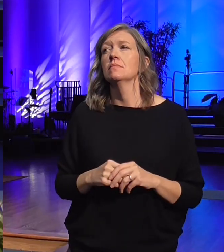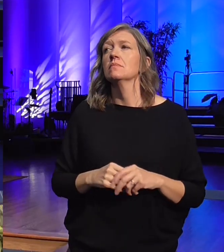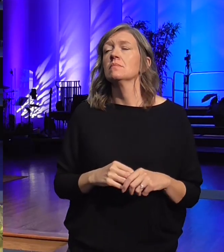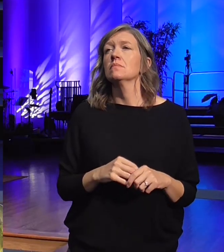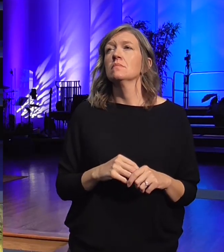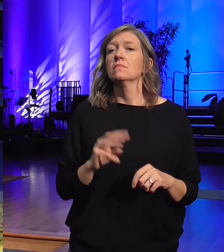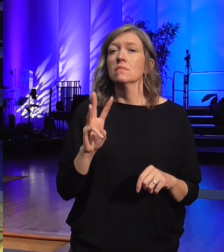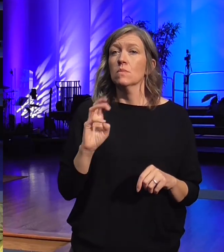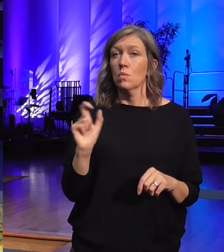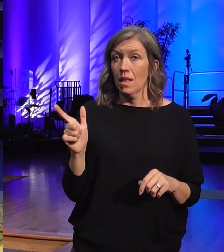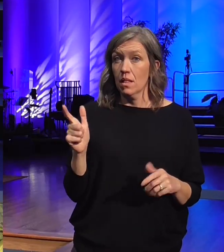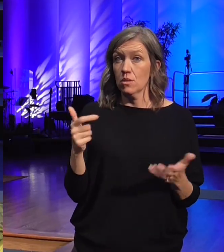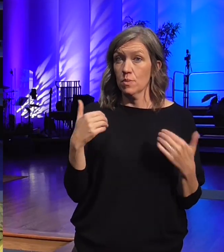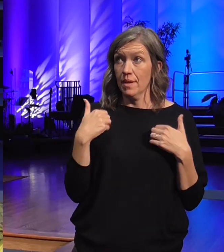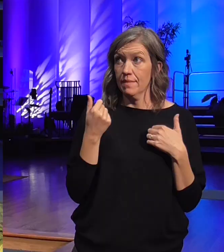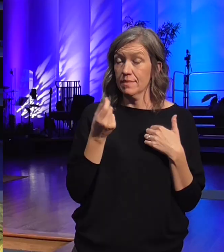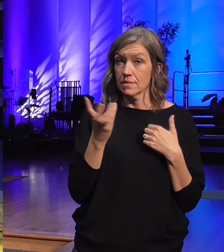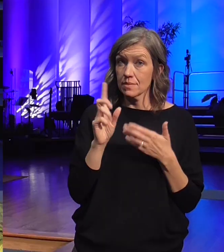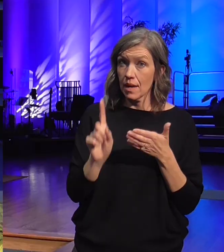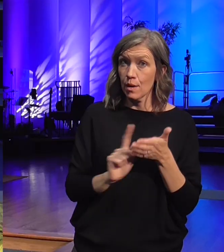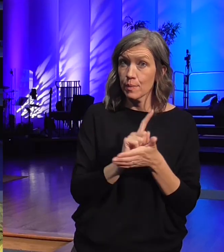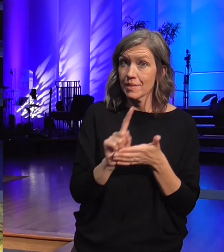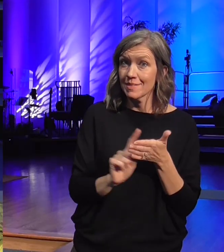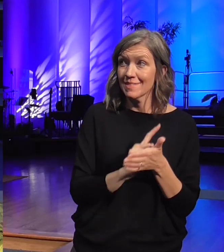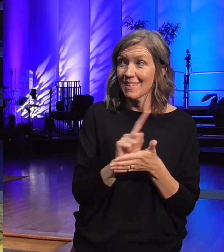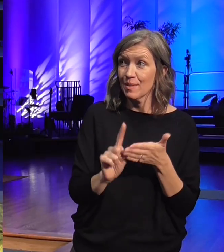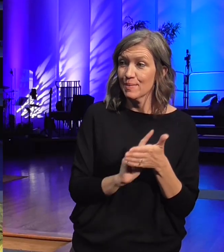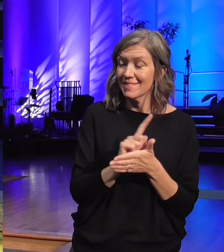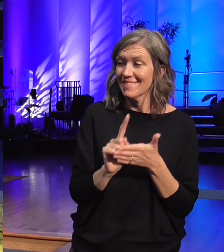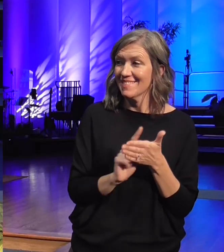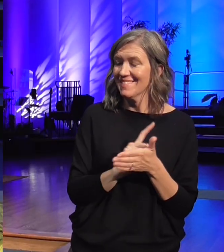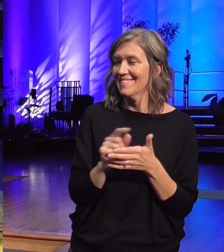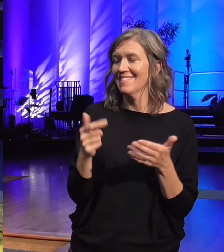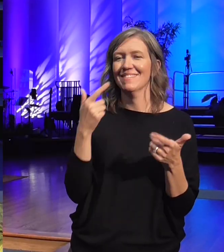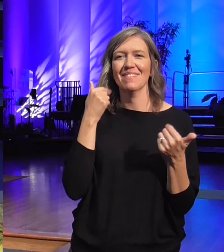Well, do you have a couple hours?